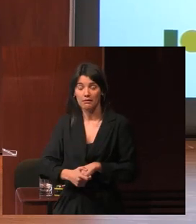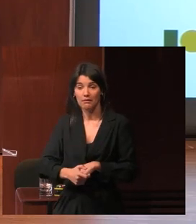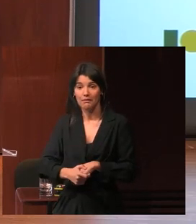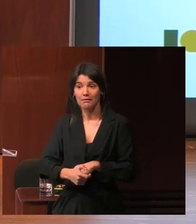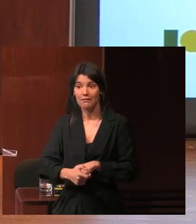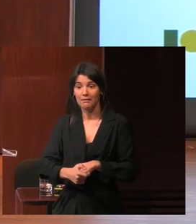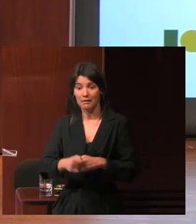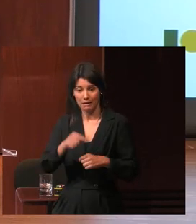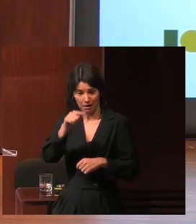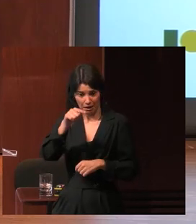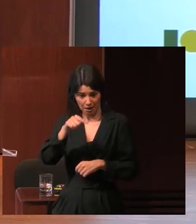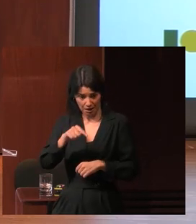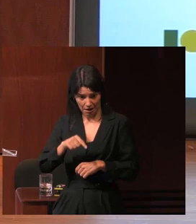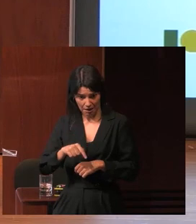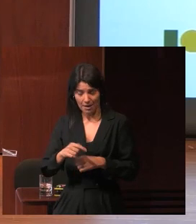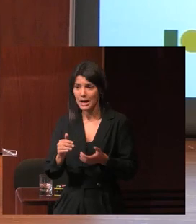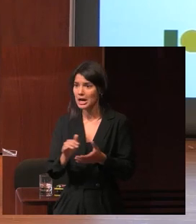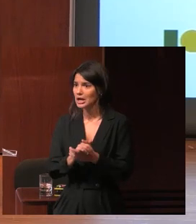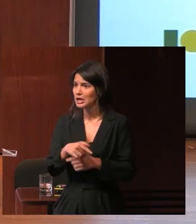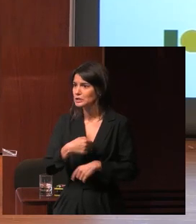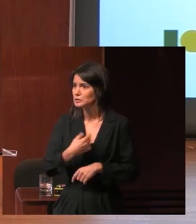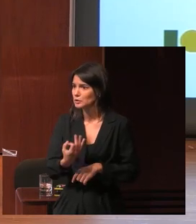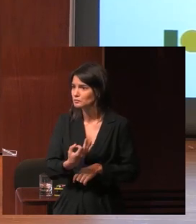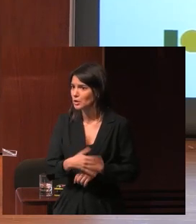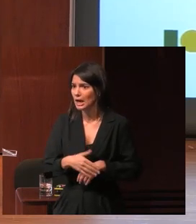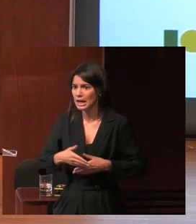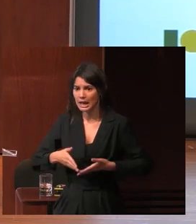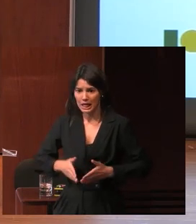surprised when you were born.